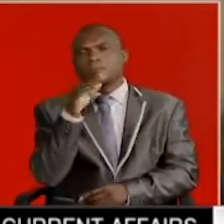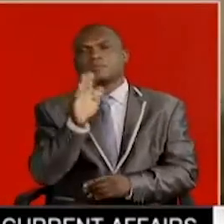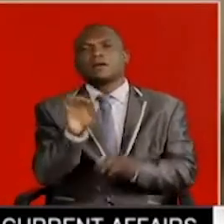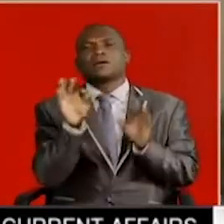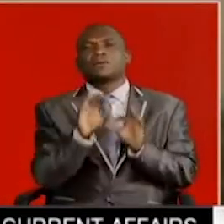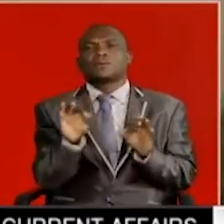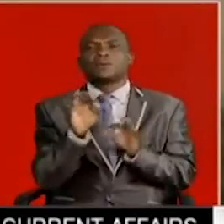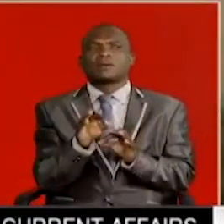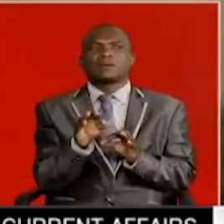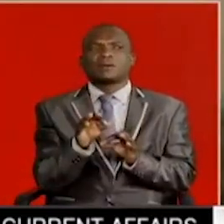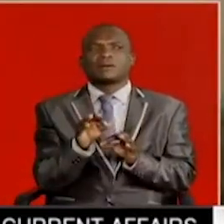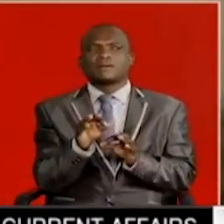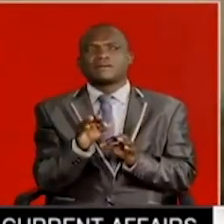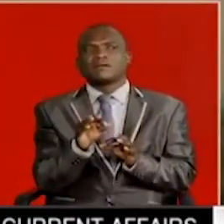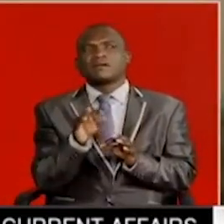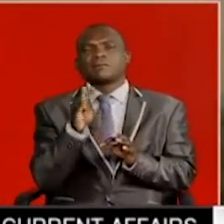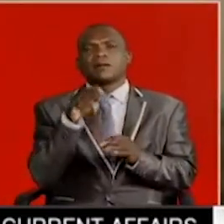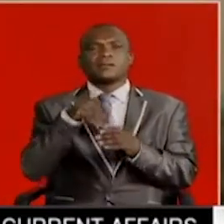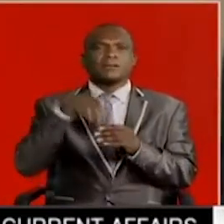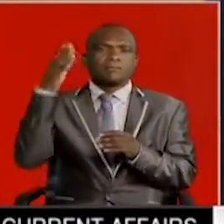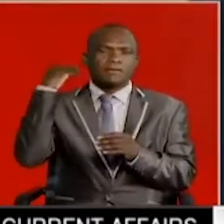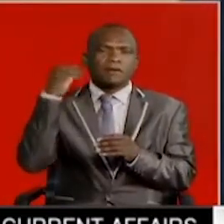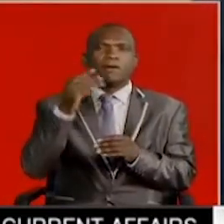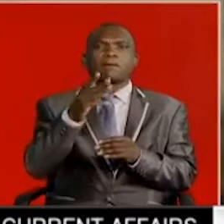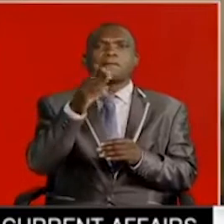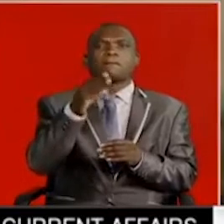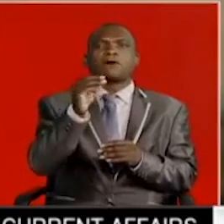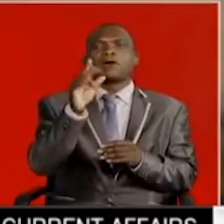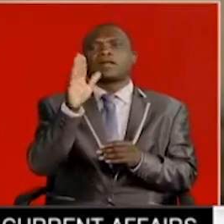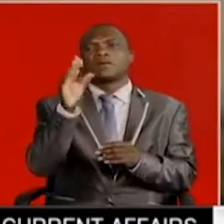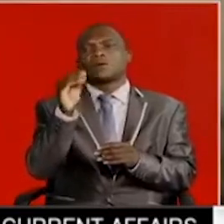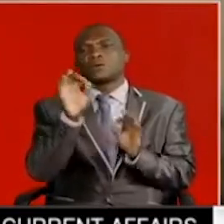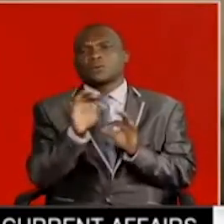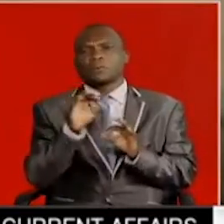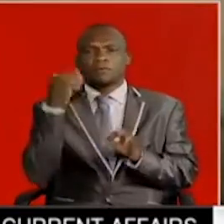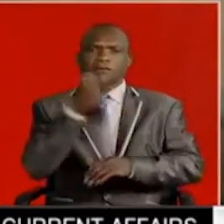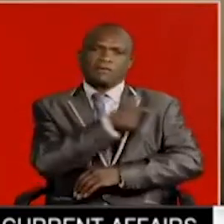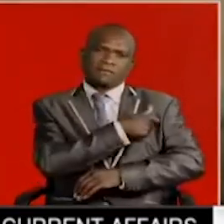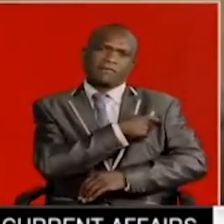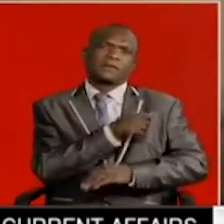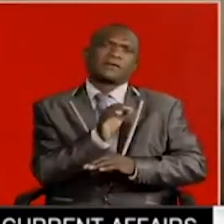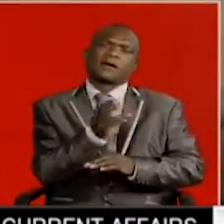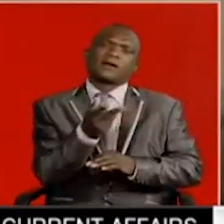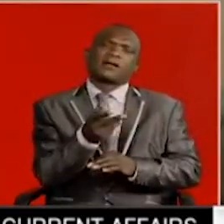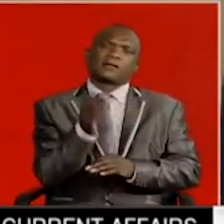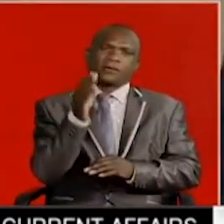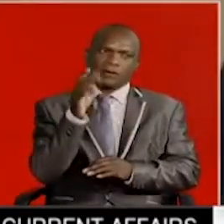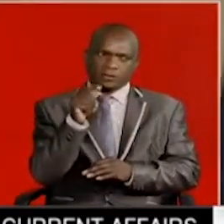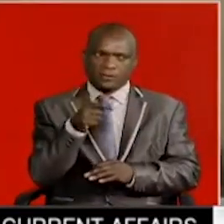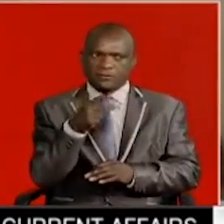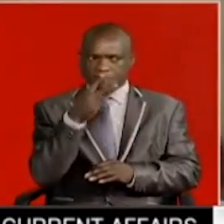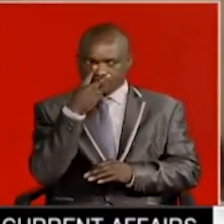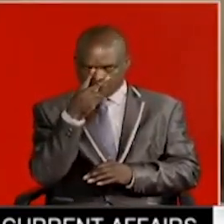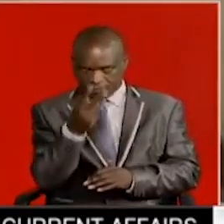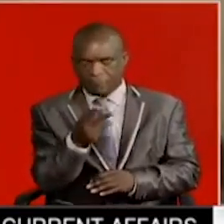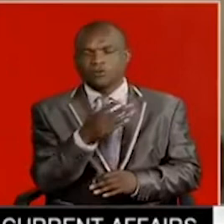of them was in the profession by then. So that experience has to be